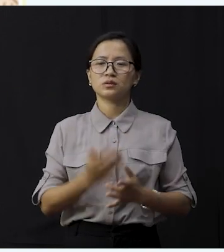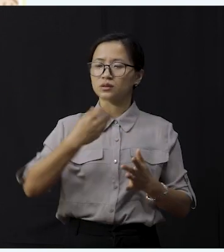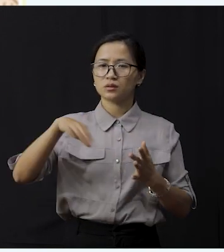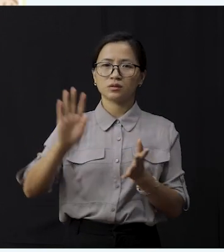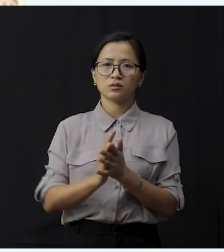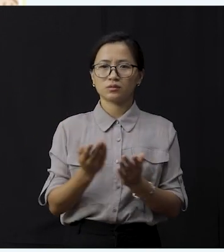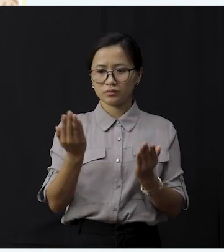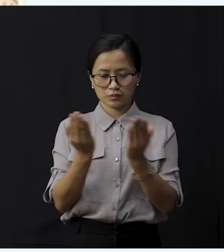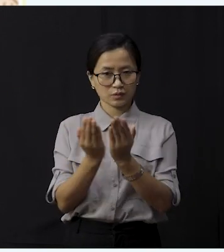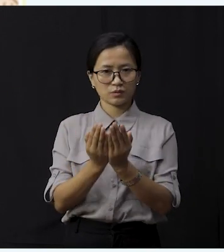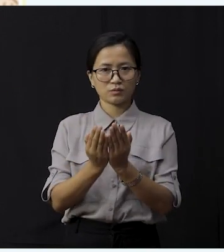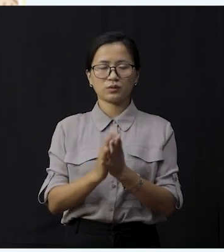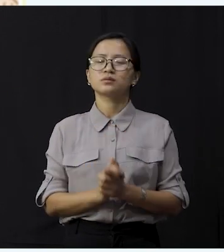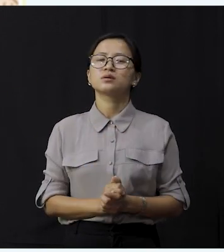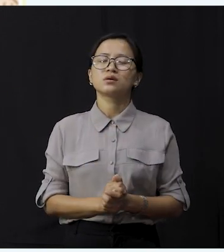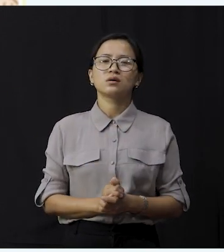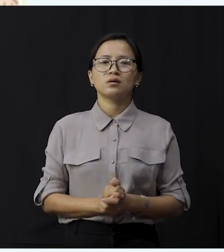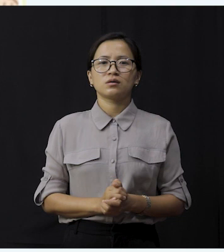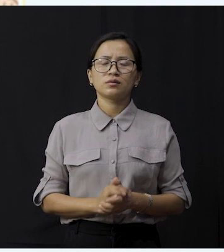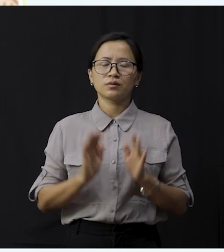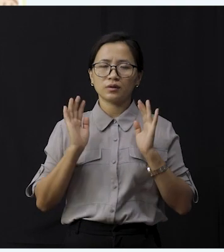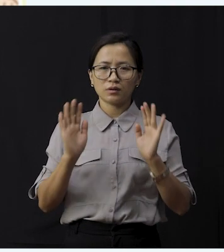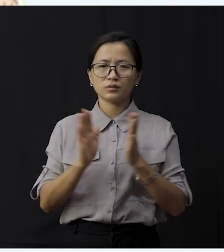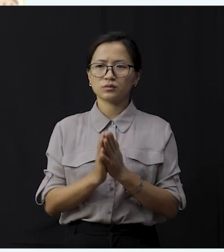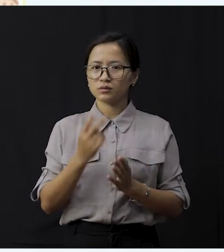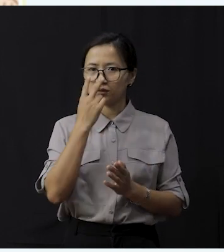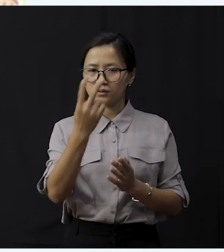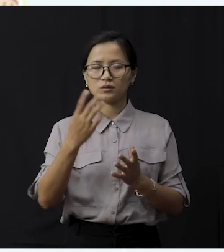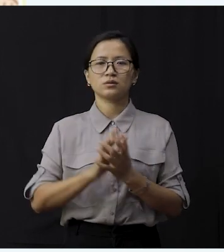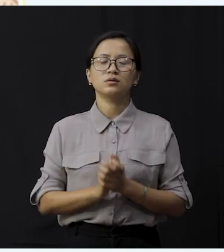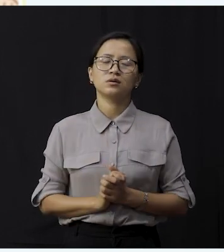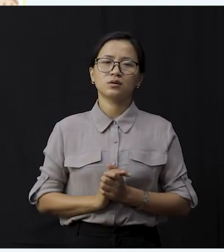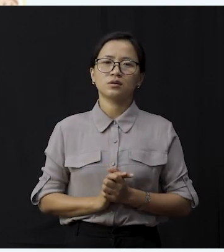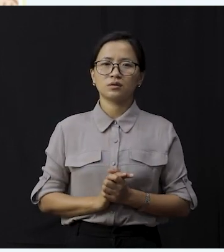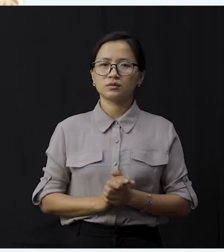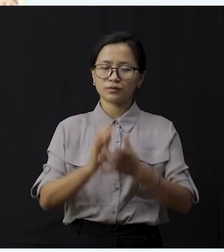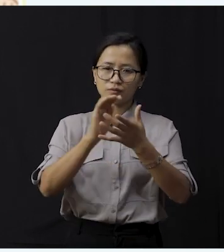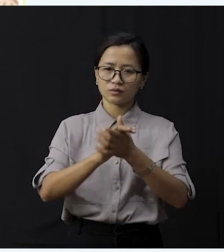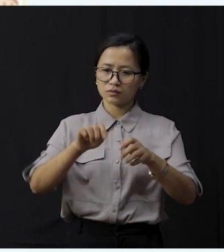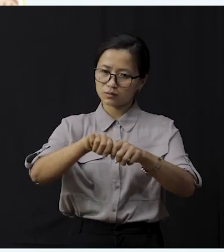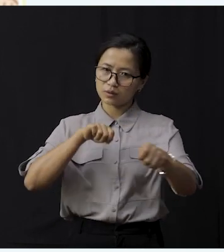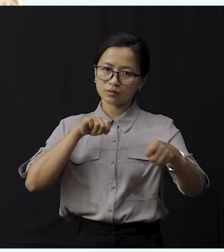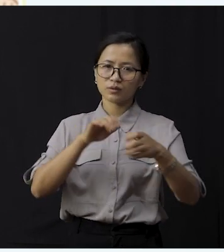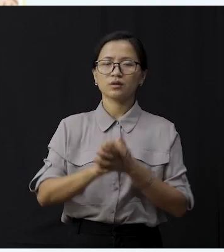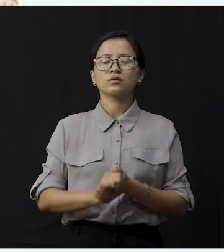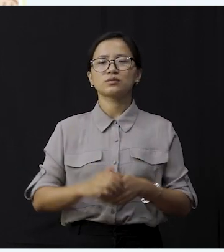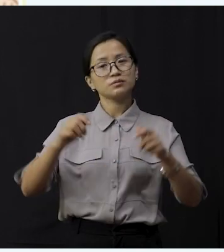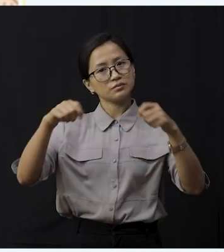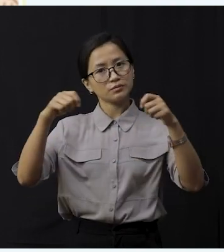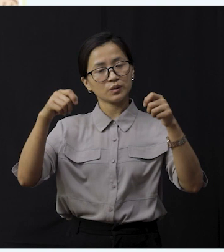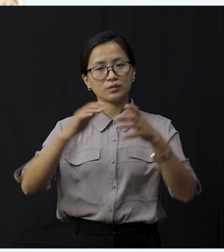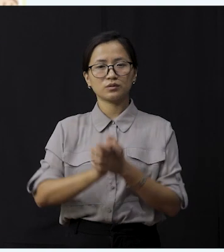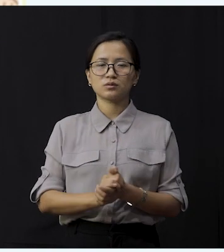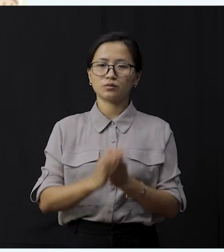go and read the books, yes or no? So if you happen to come across, or if you happen to see your friends tearing away the pages of the books